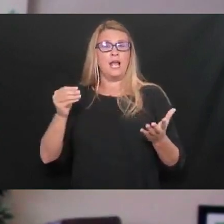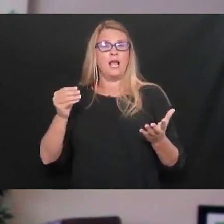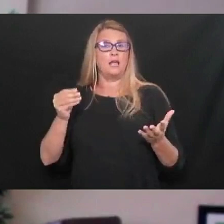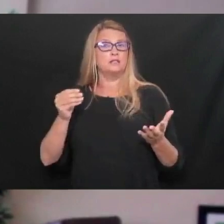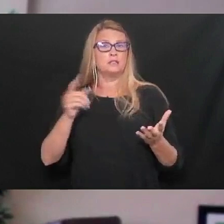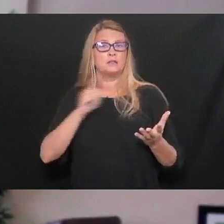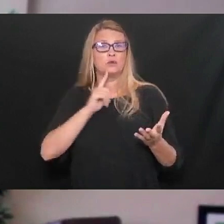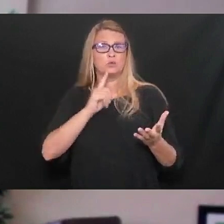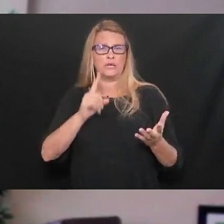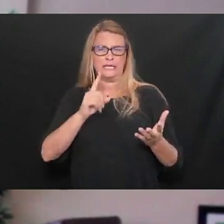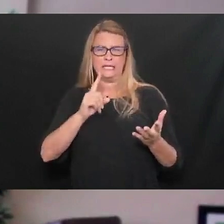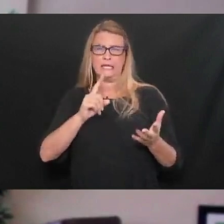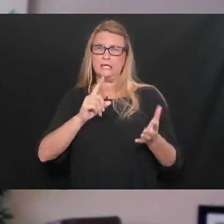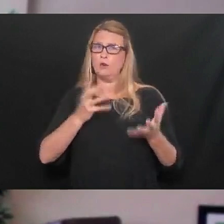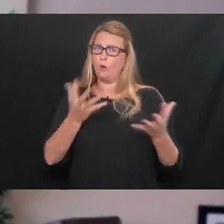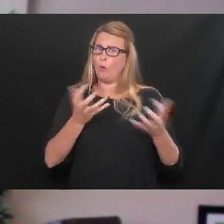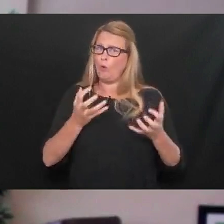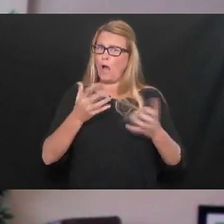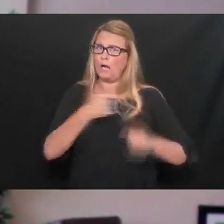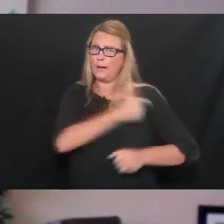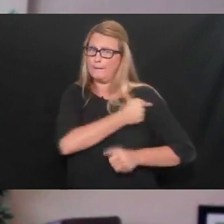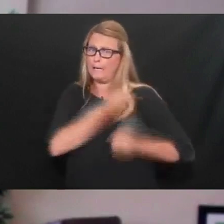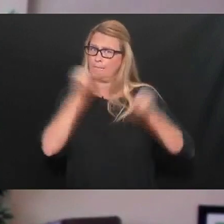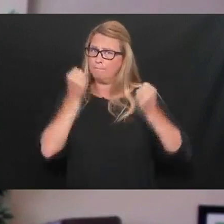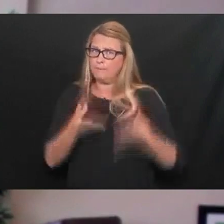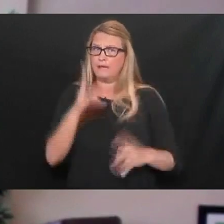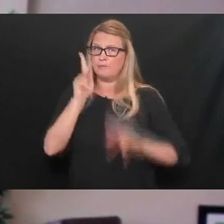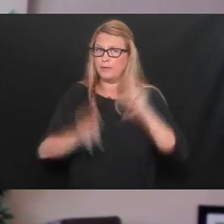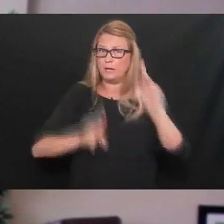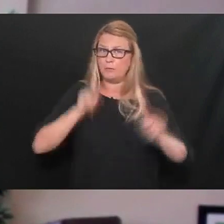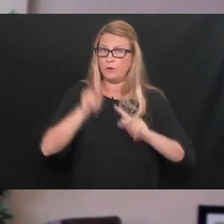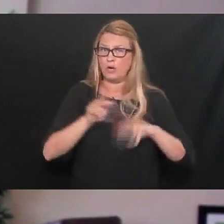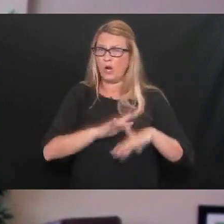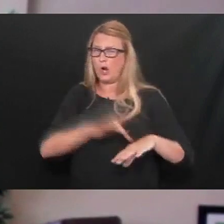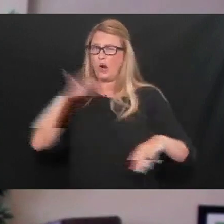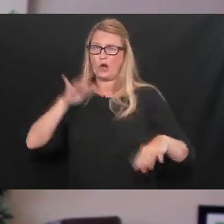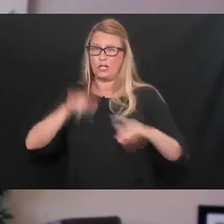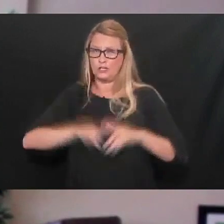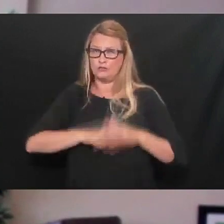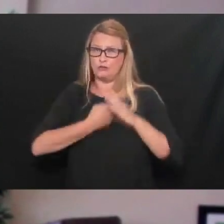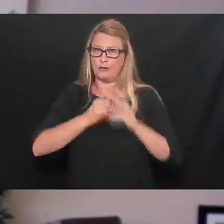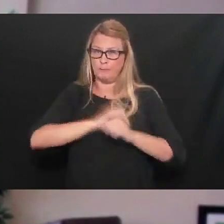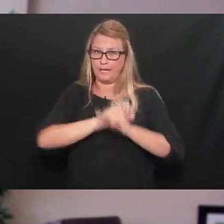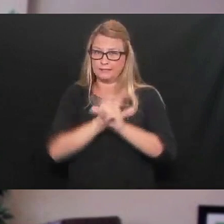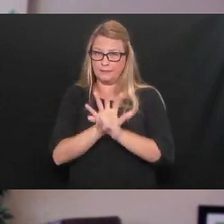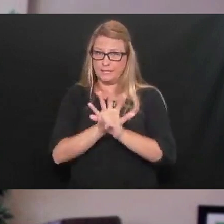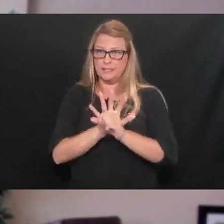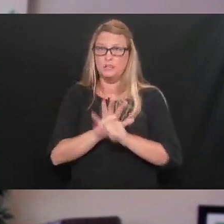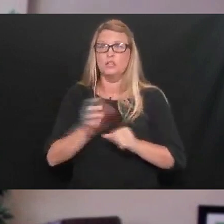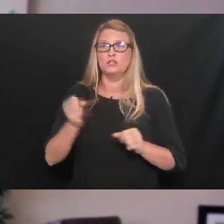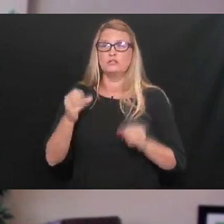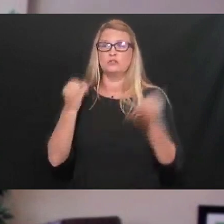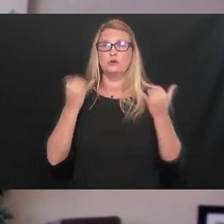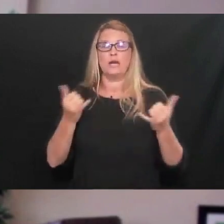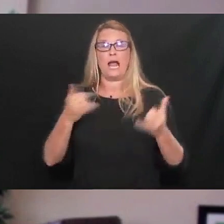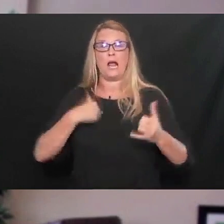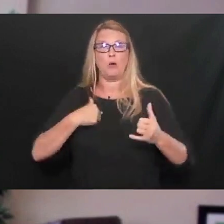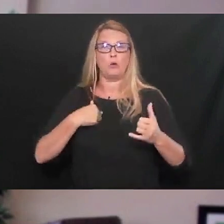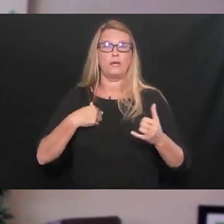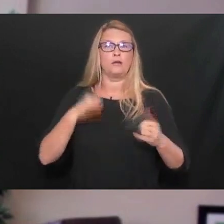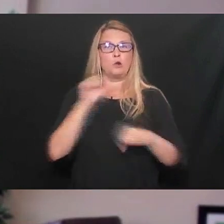very intentional about immunizing many of these people very early in the pandemic. So as we are working with our